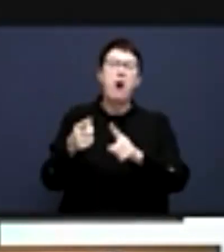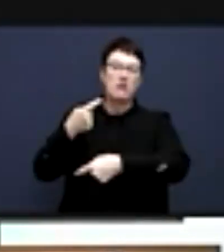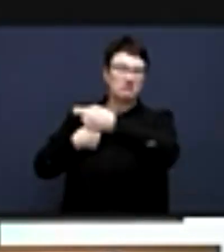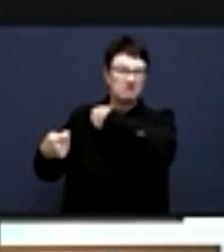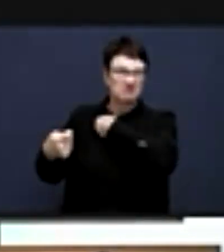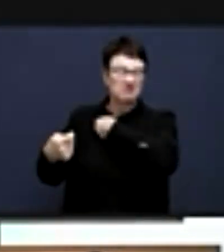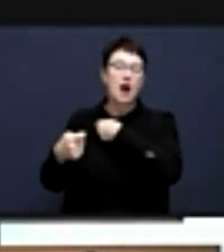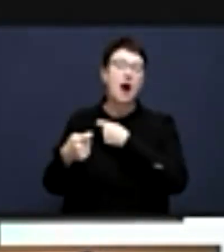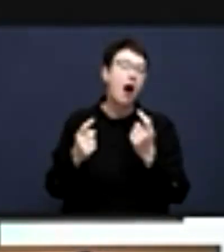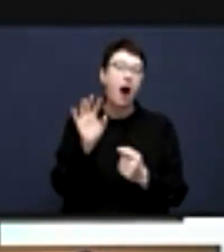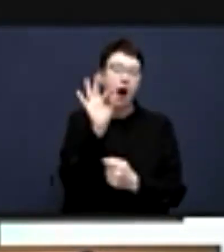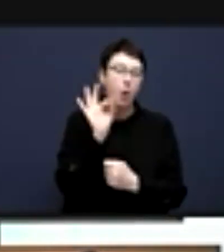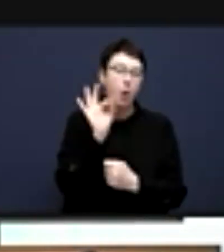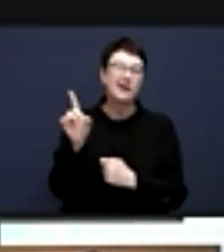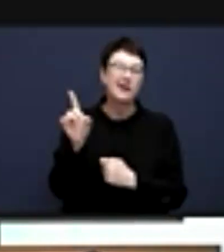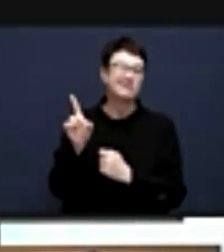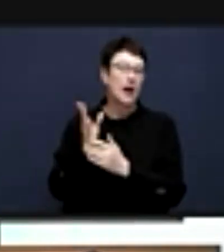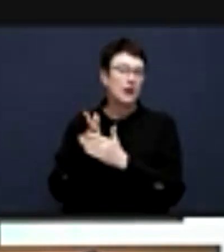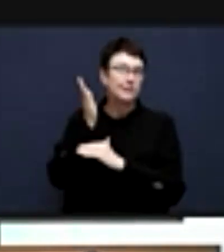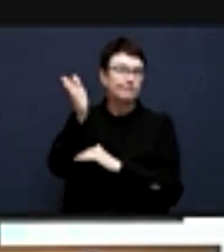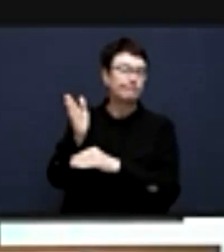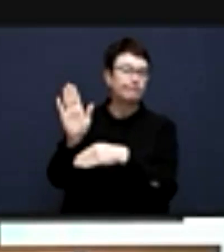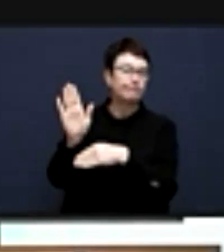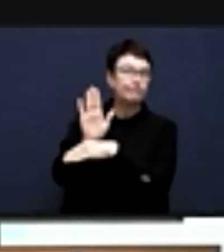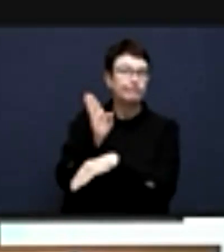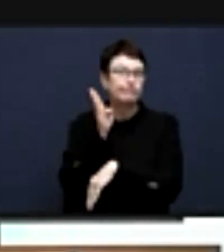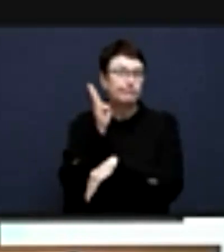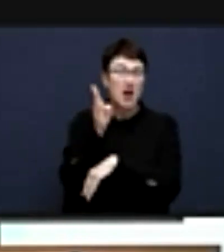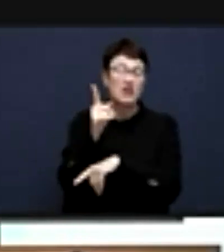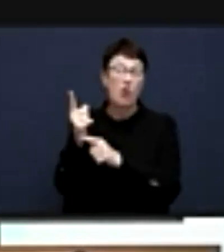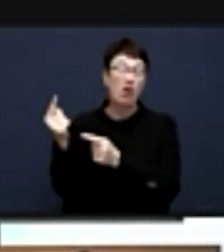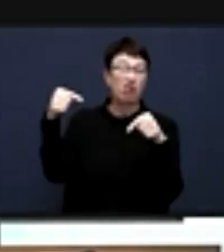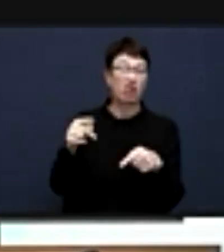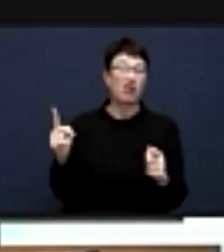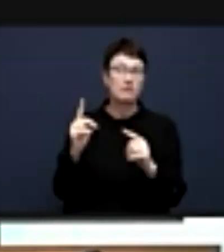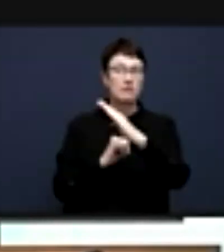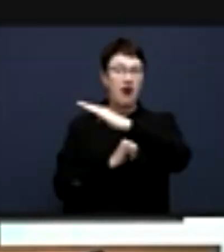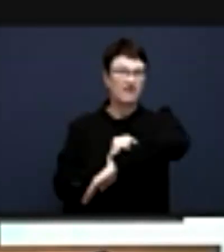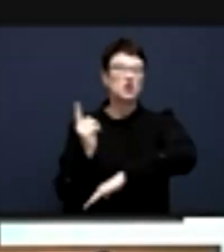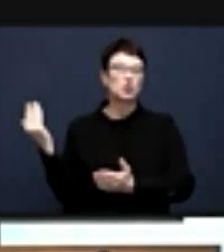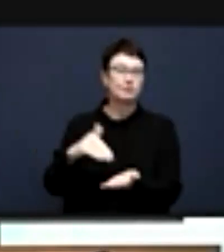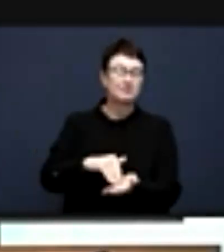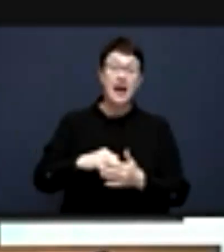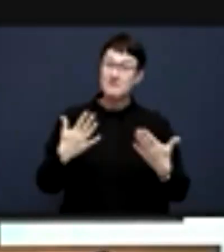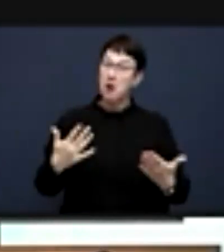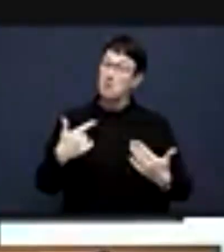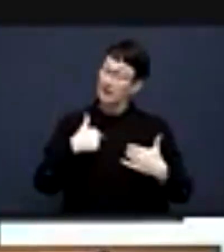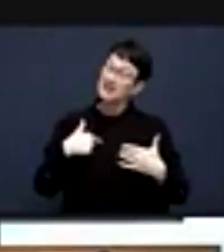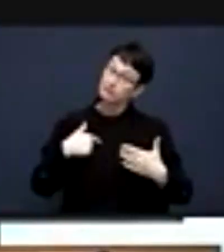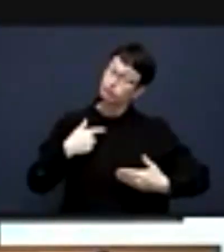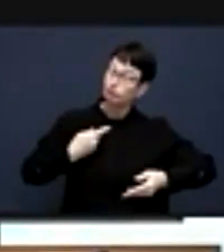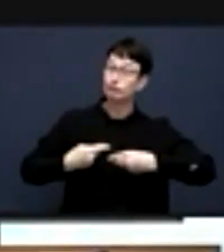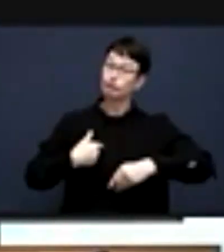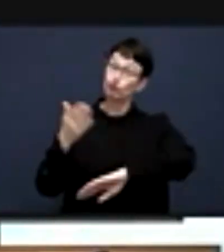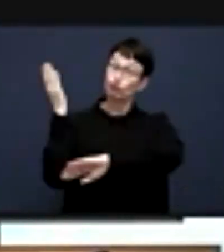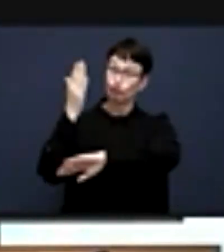places in the agenda. So I hope I can deliver a keynote speech. I must say that I agree with Susanna that